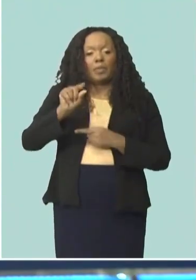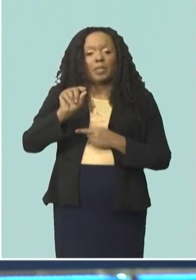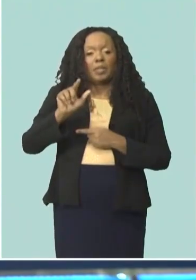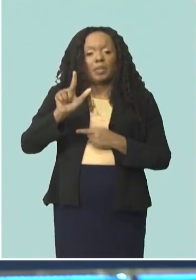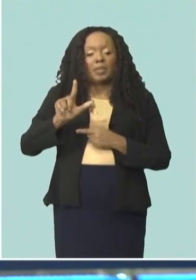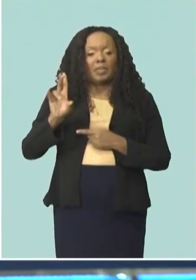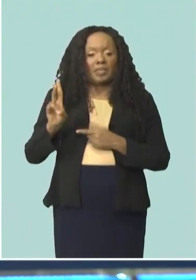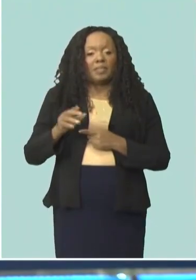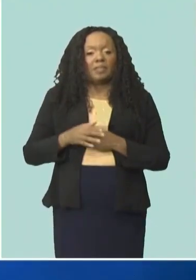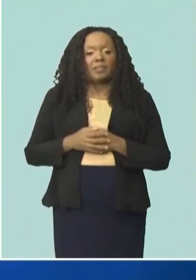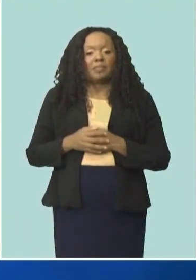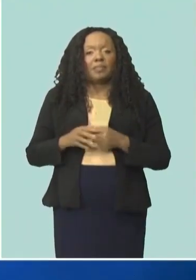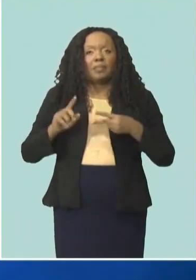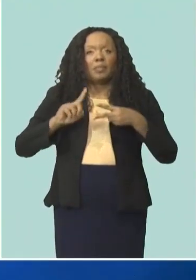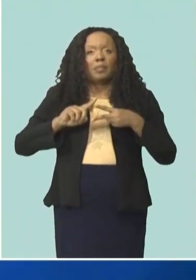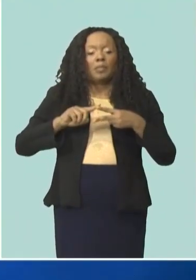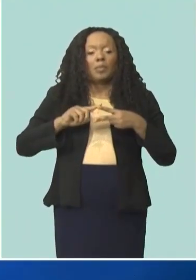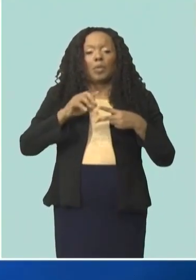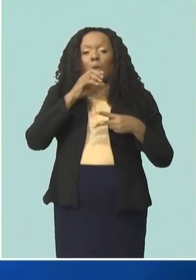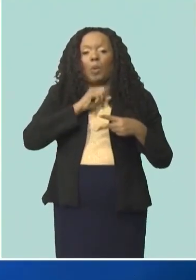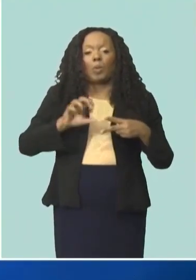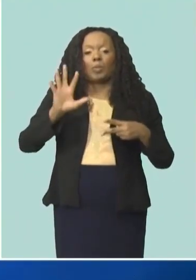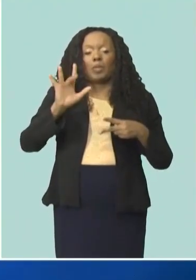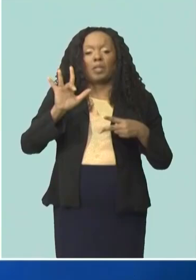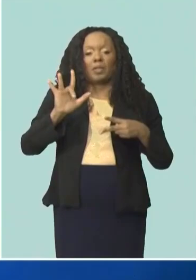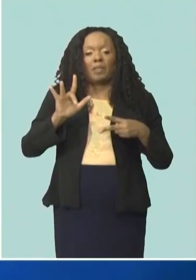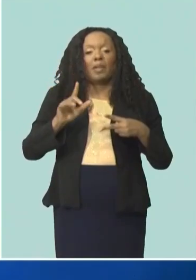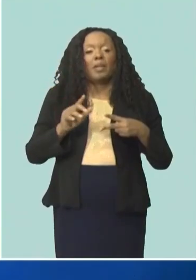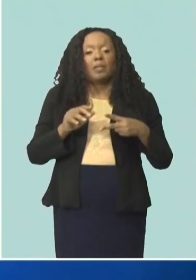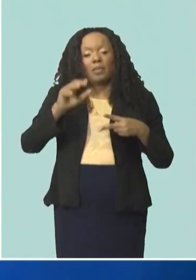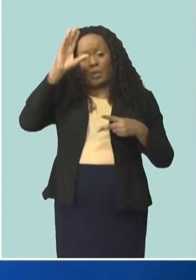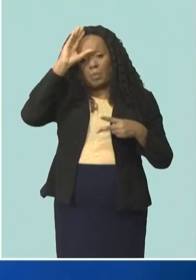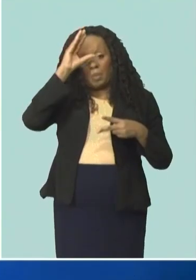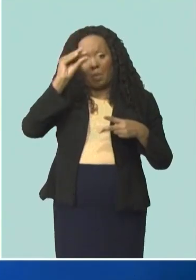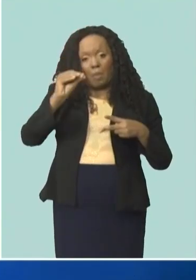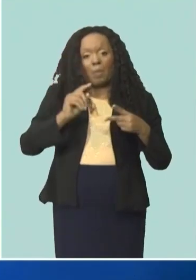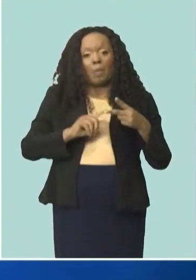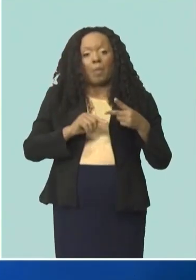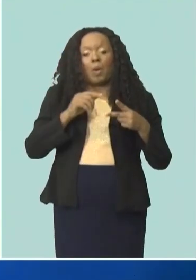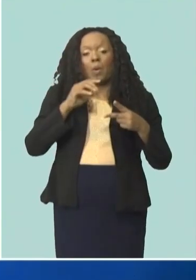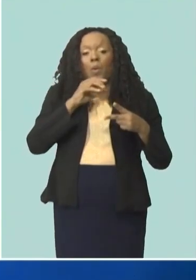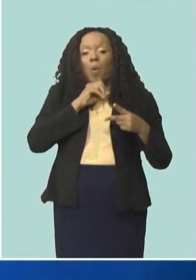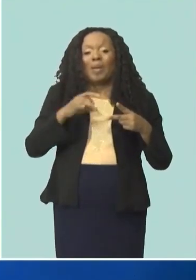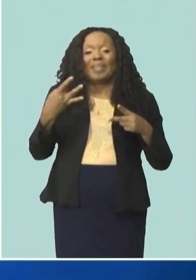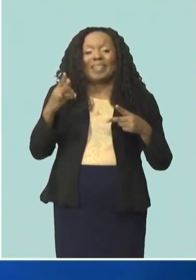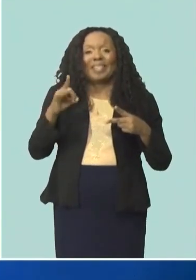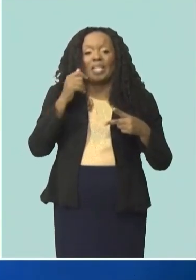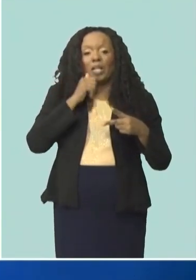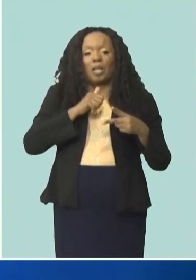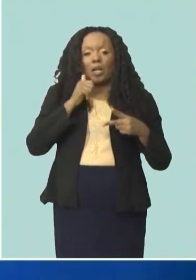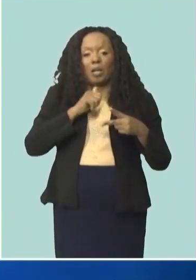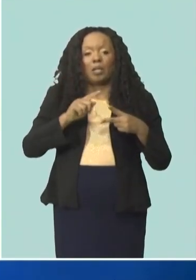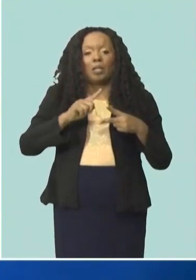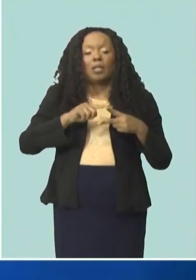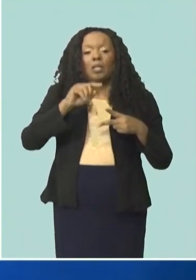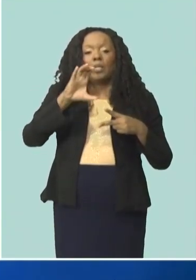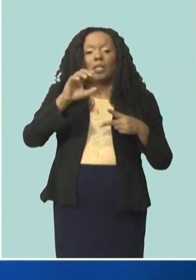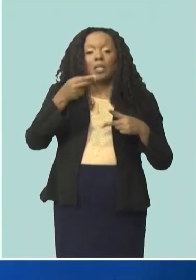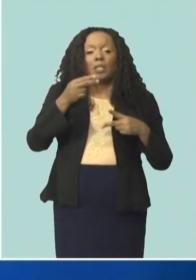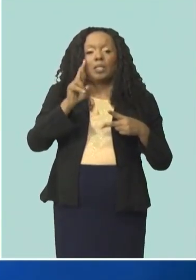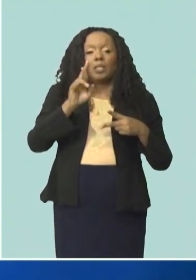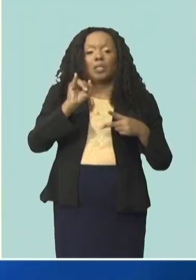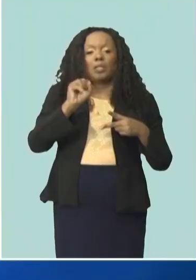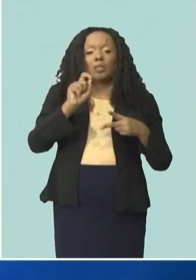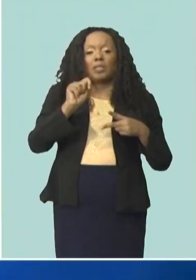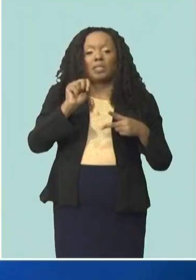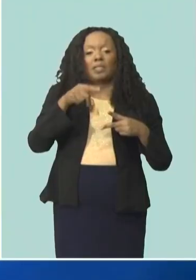period. 25-year-old Christopher Brathwaite and 18-year-old Janae Herbert will take up the posts of CARICOM Youth